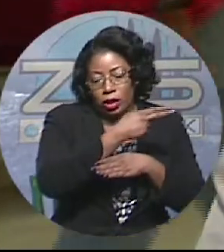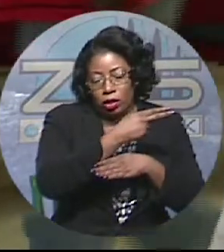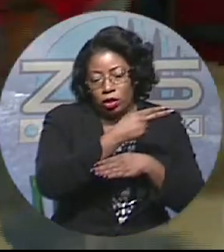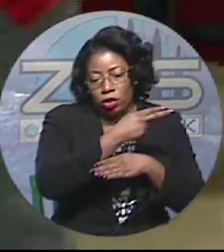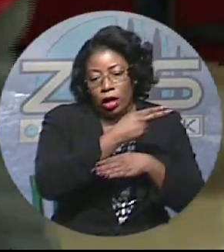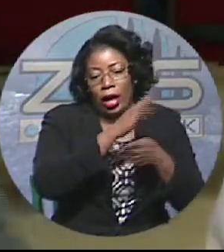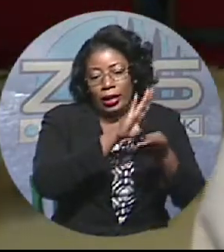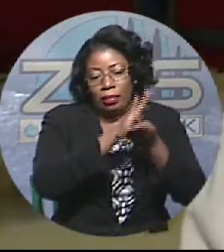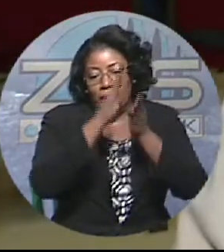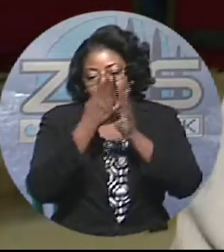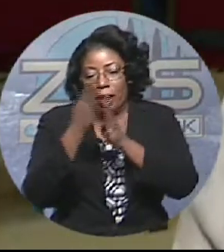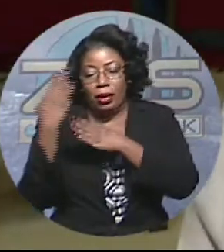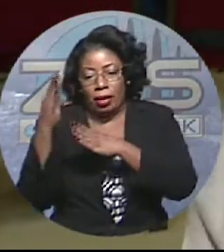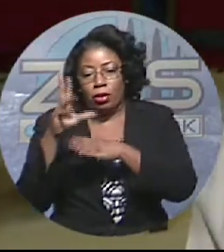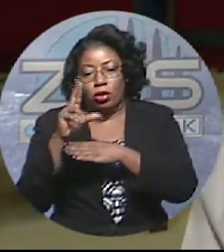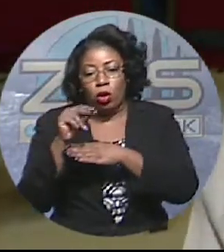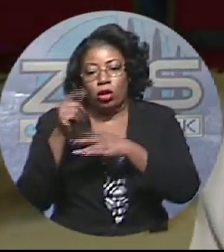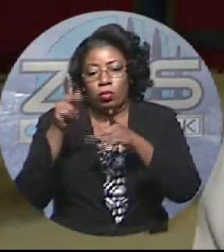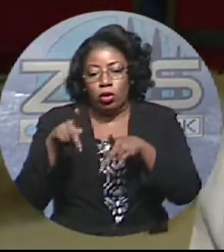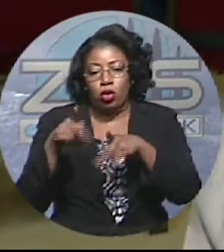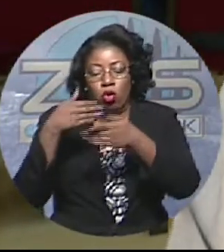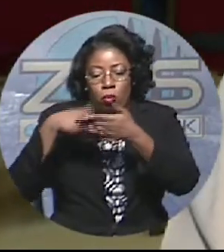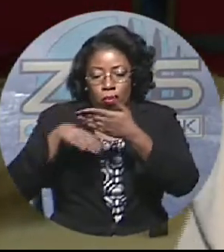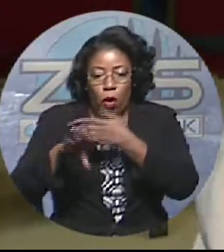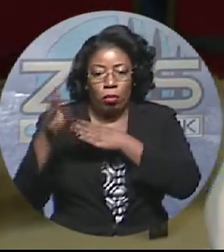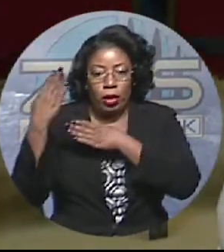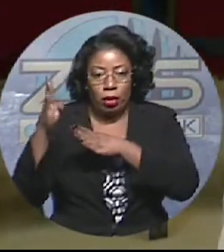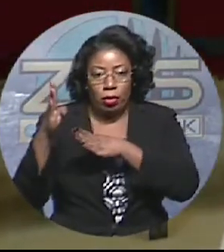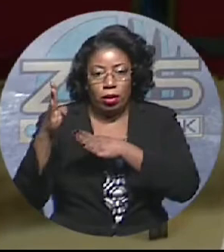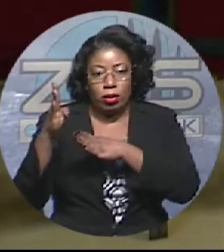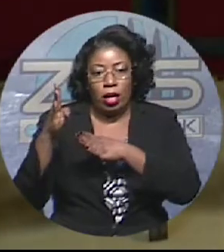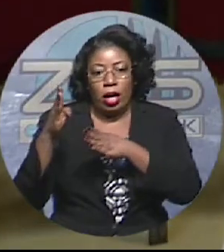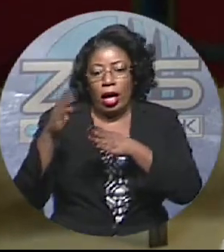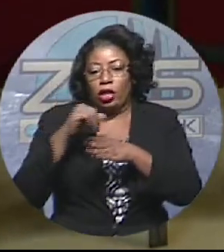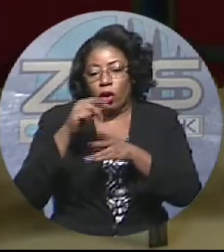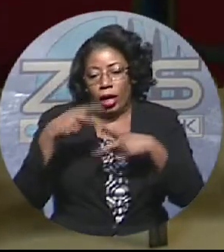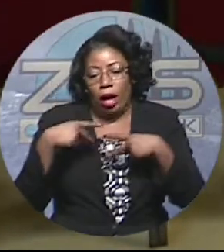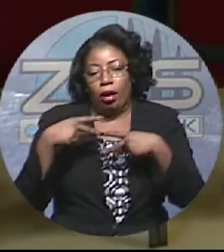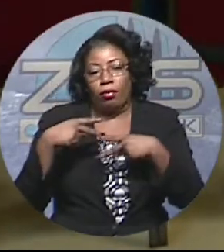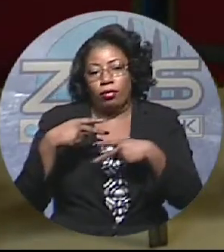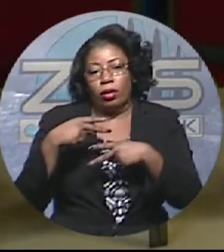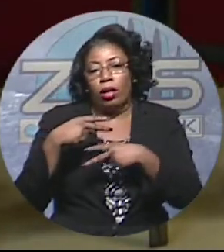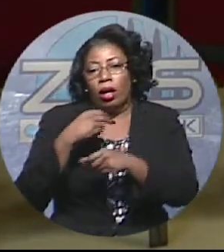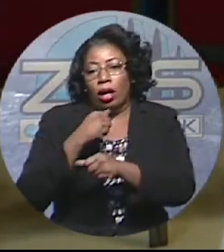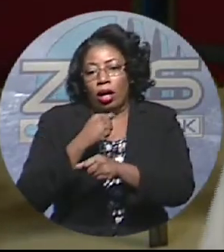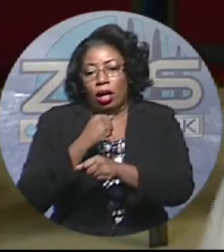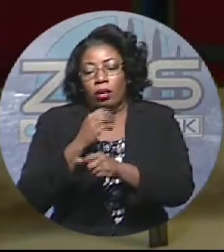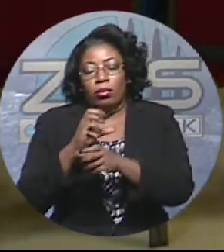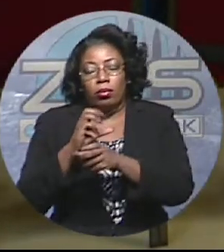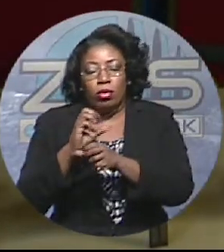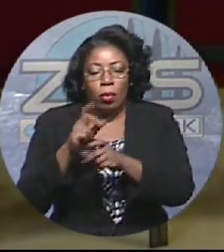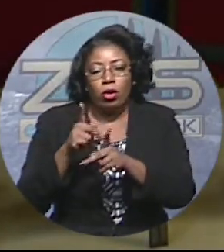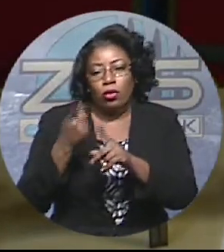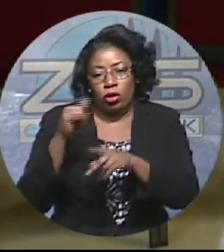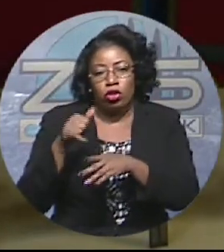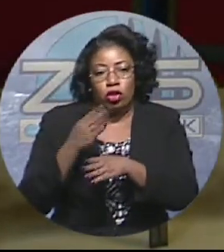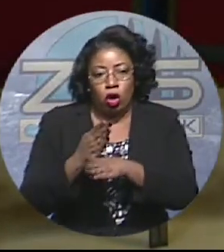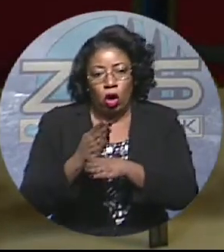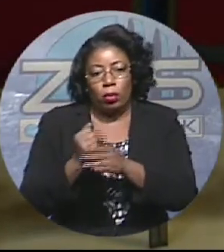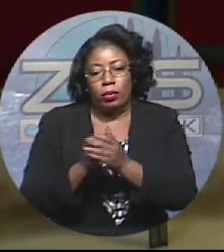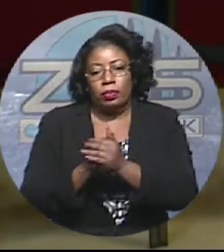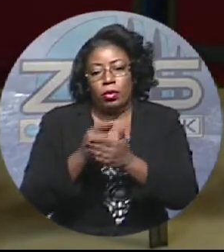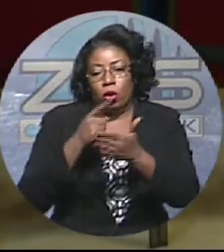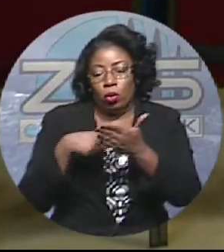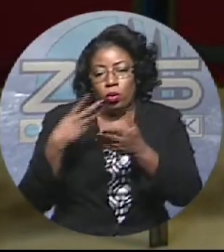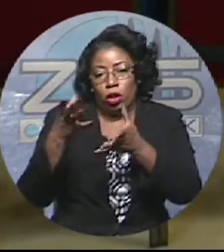born Bahamian, and they are not geared to opportunity for employment. We expect a job, okay? We expect to be educated. What we